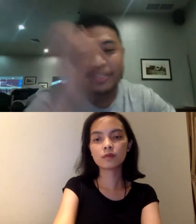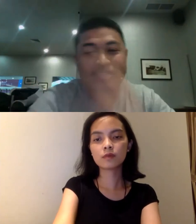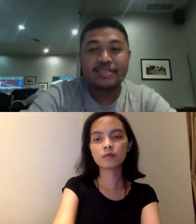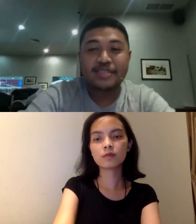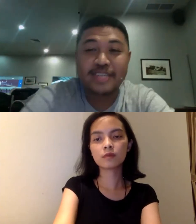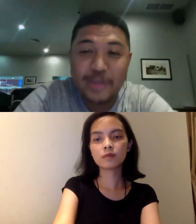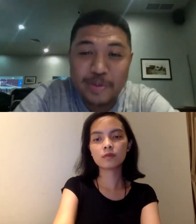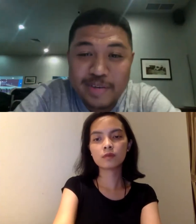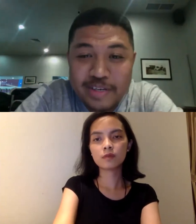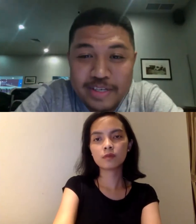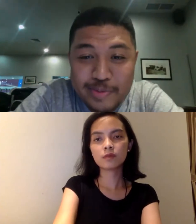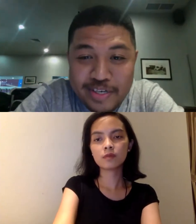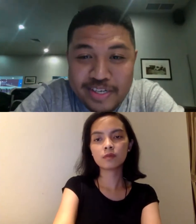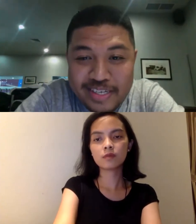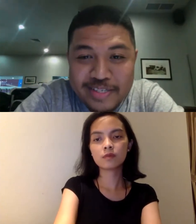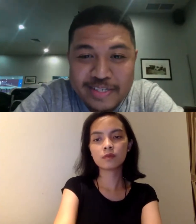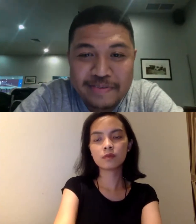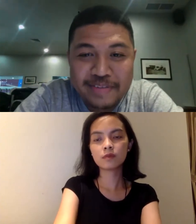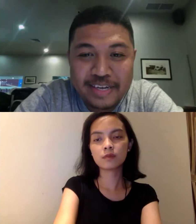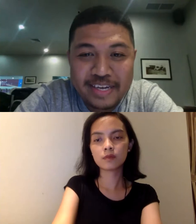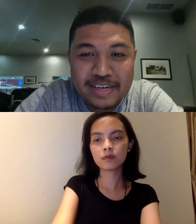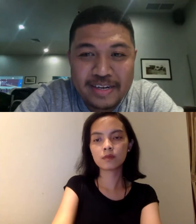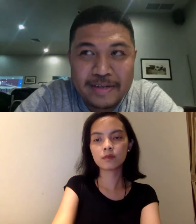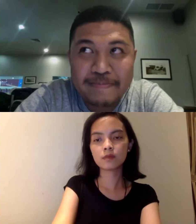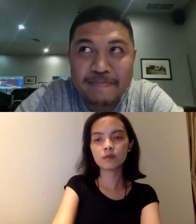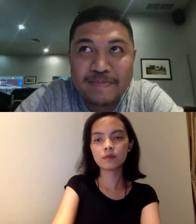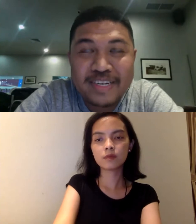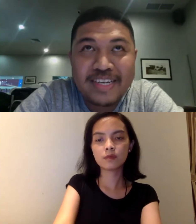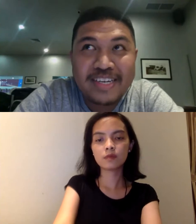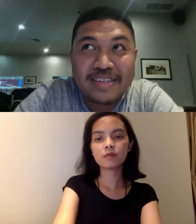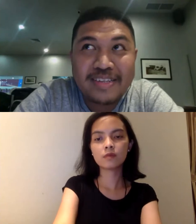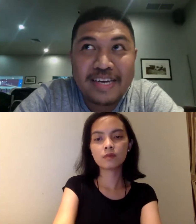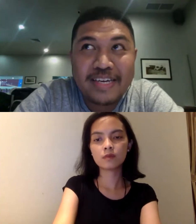even the gay community itself,